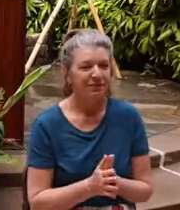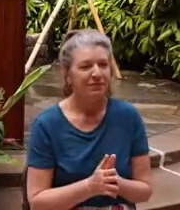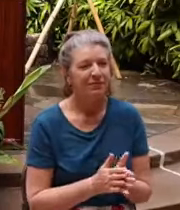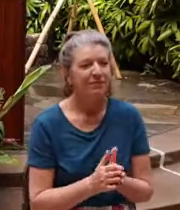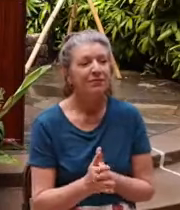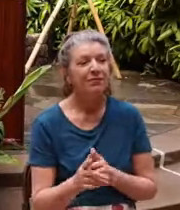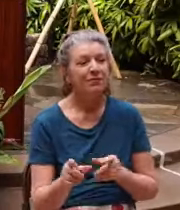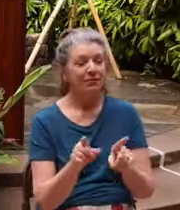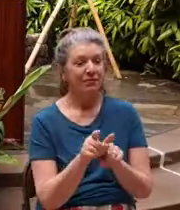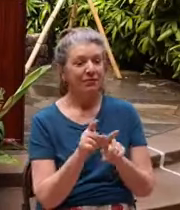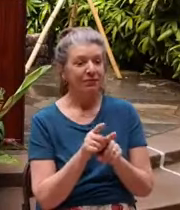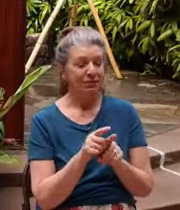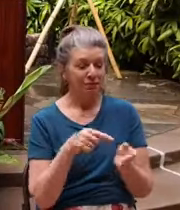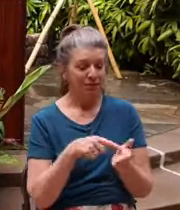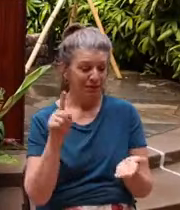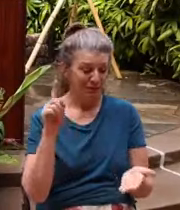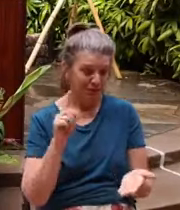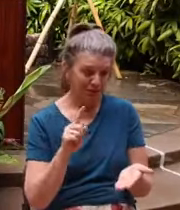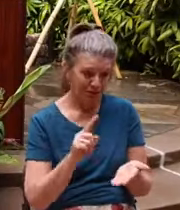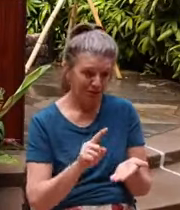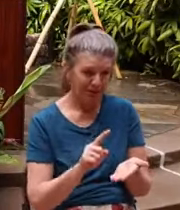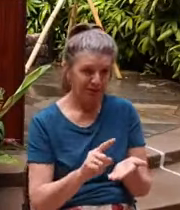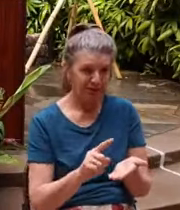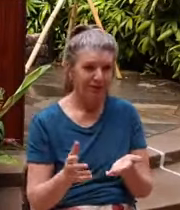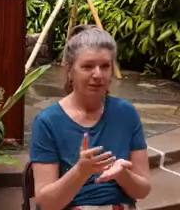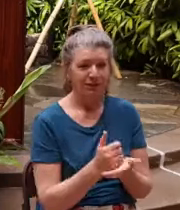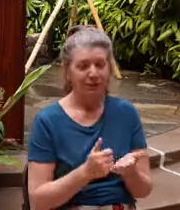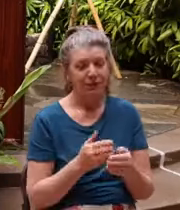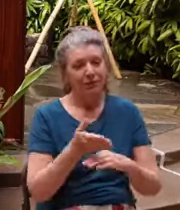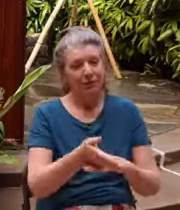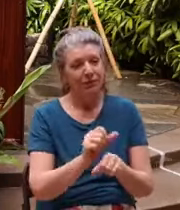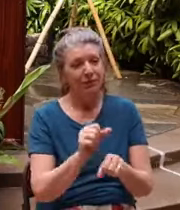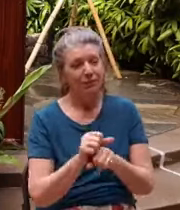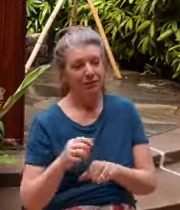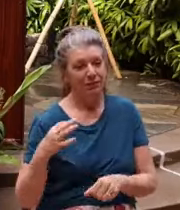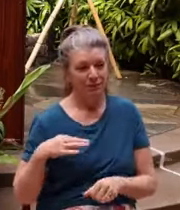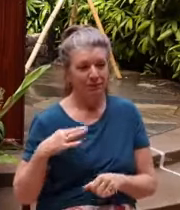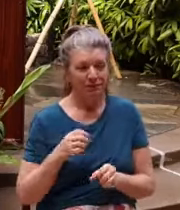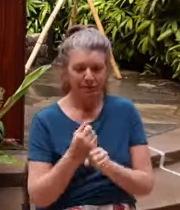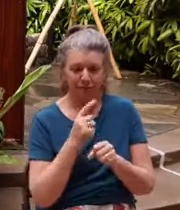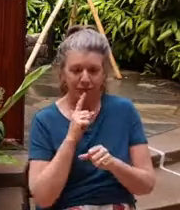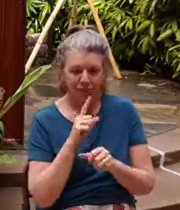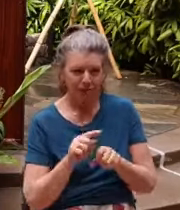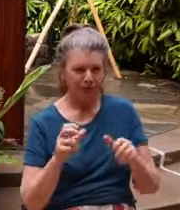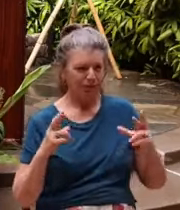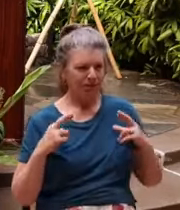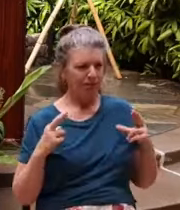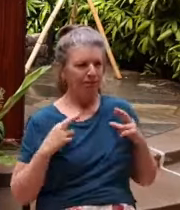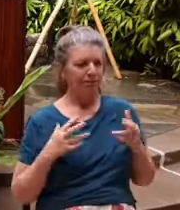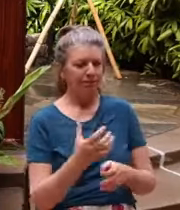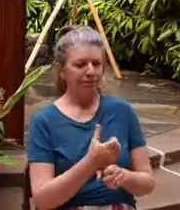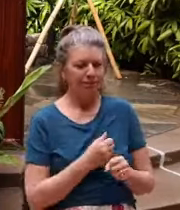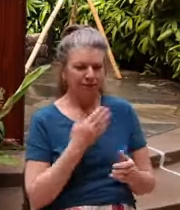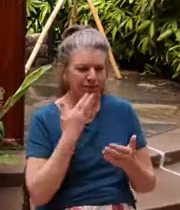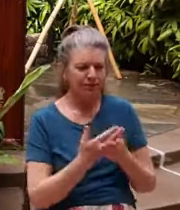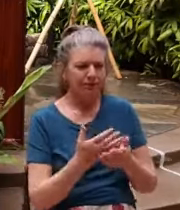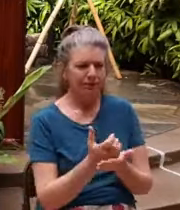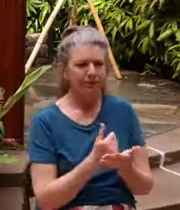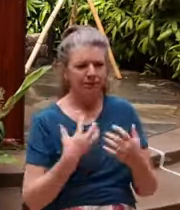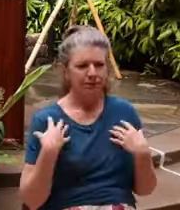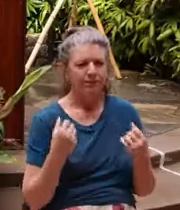We're also paying down our approved post-employment benefits, ensuring that our retirees receive their well-deserved health